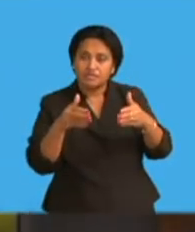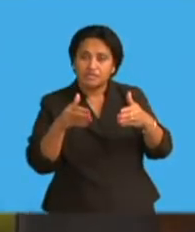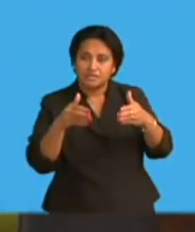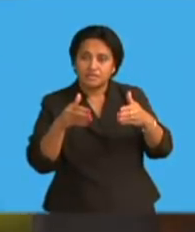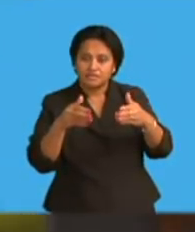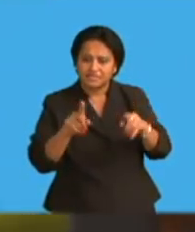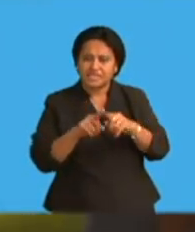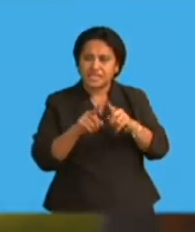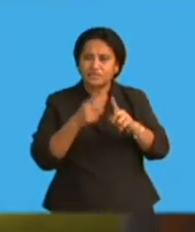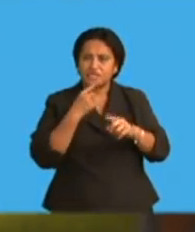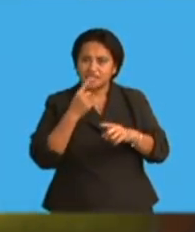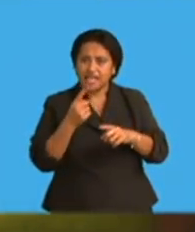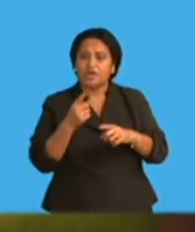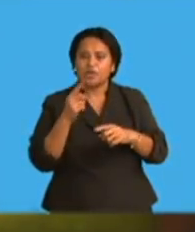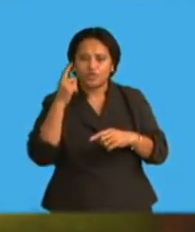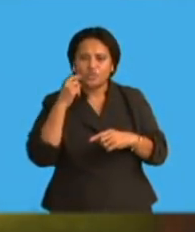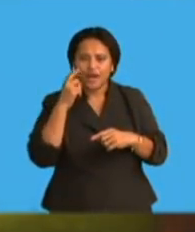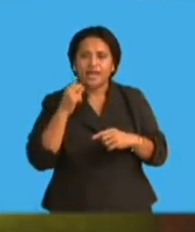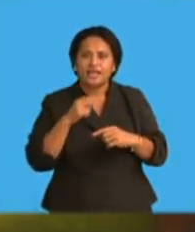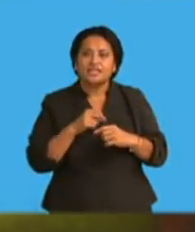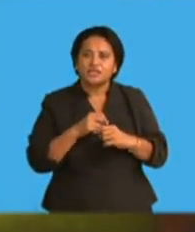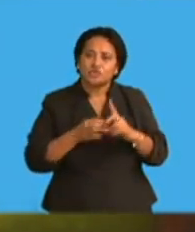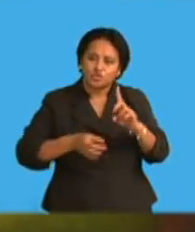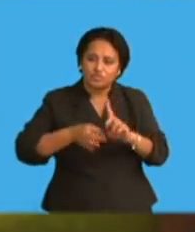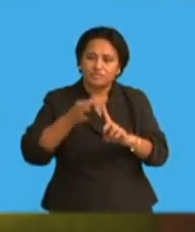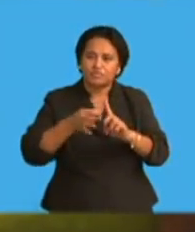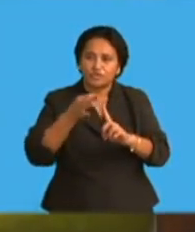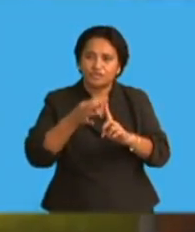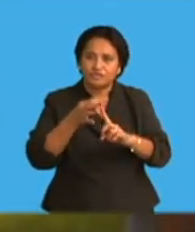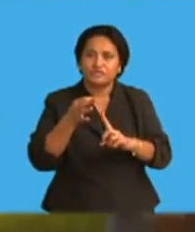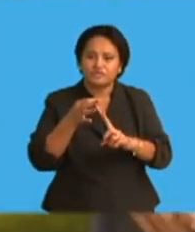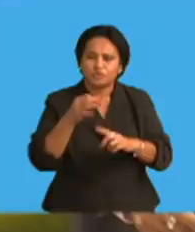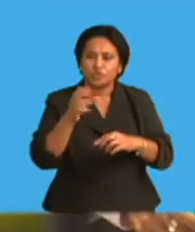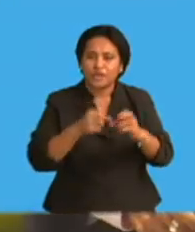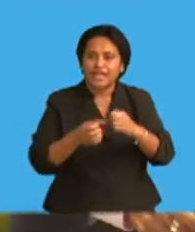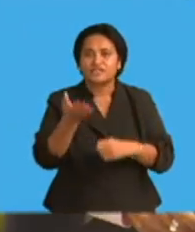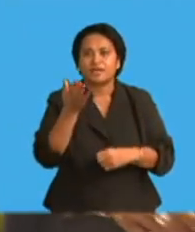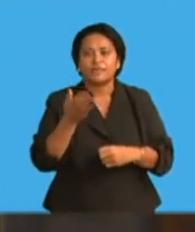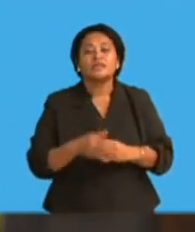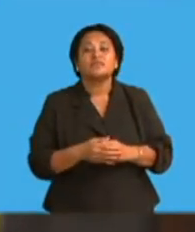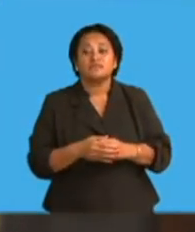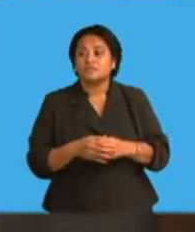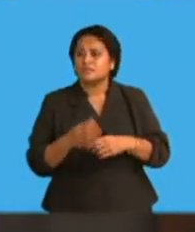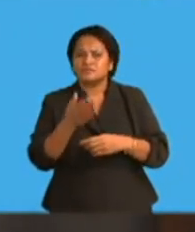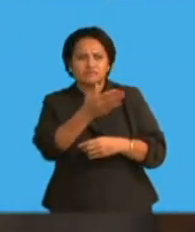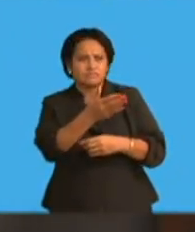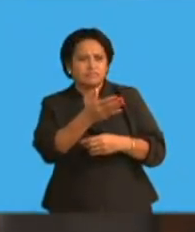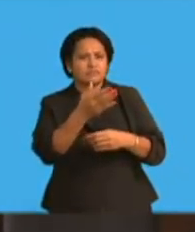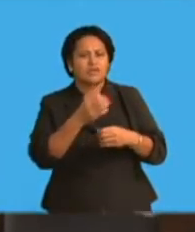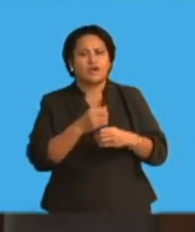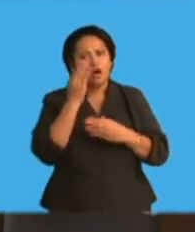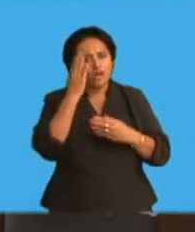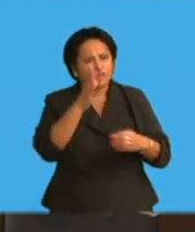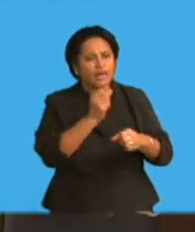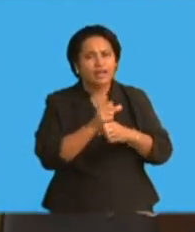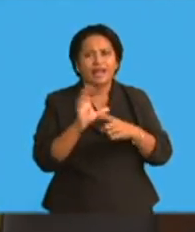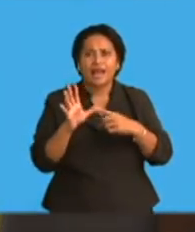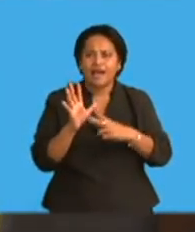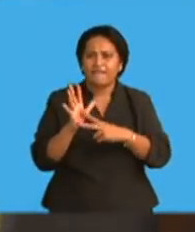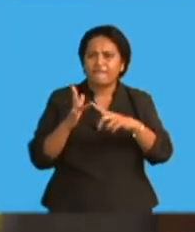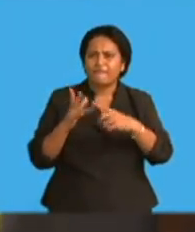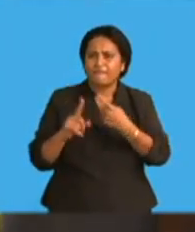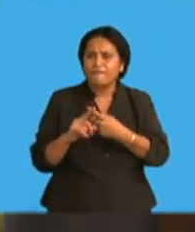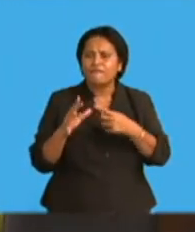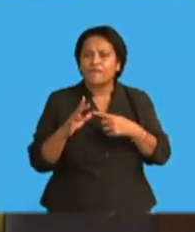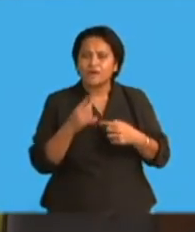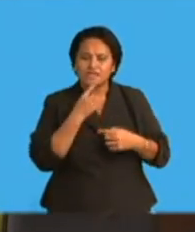like we said, we are playing catch-up. Honourable Gavoka talks about Vaturu Dam. He talks about Monosabu. He mentioned Vaturu Dam. Who was